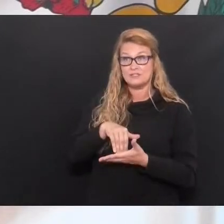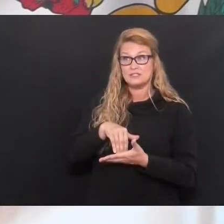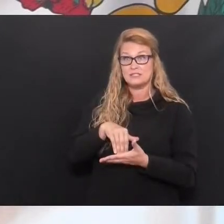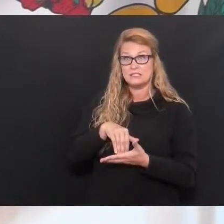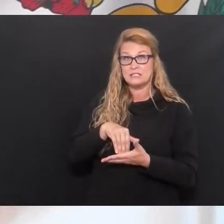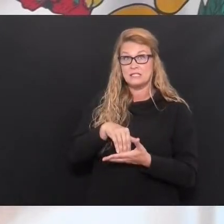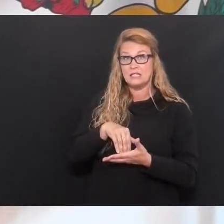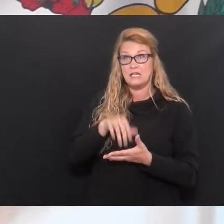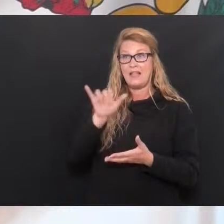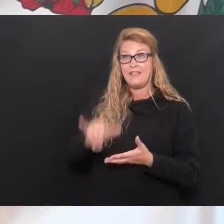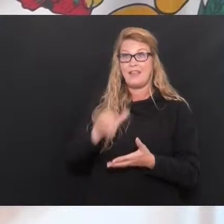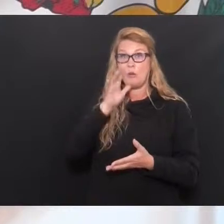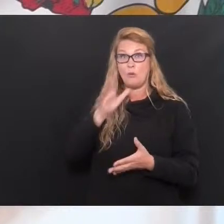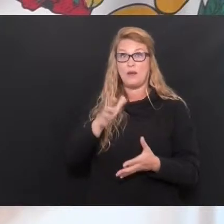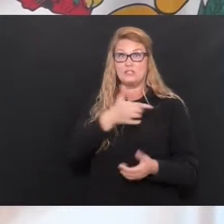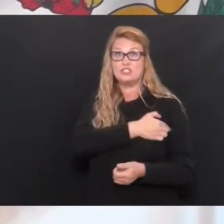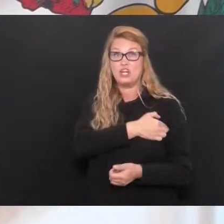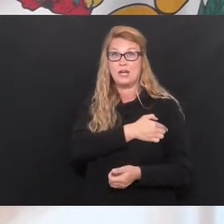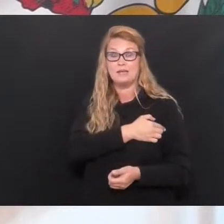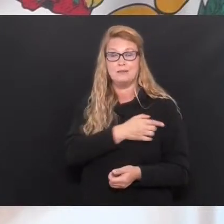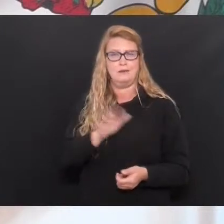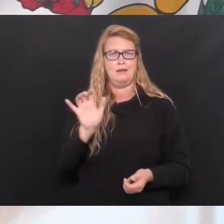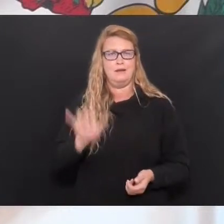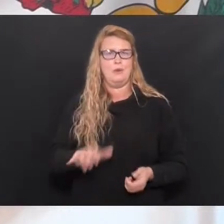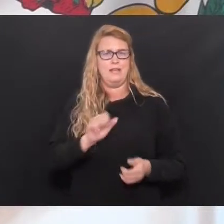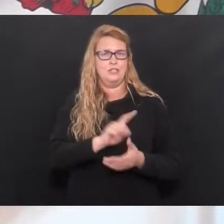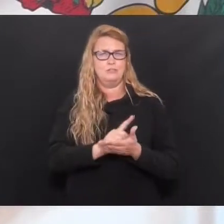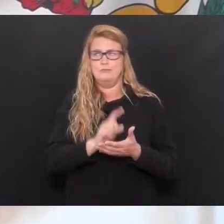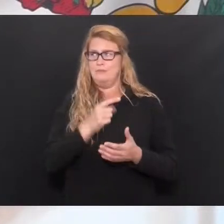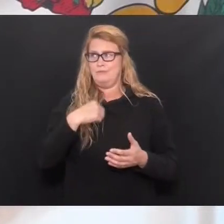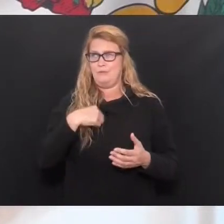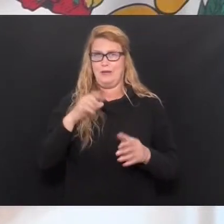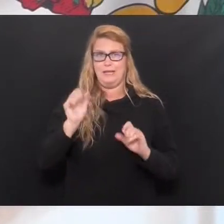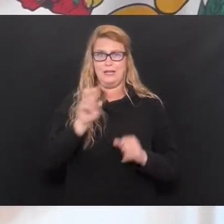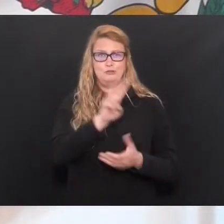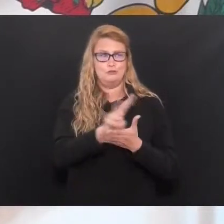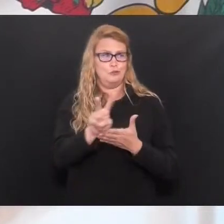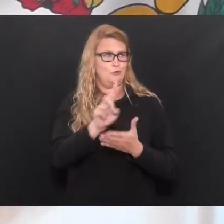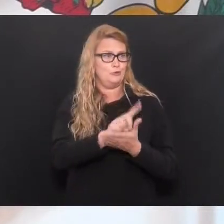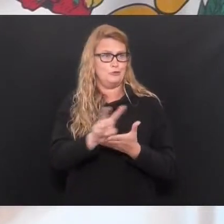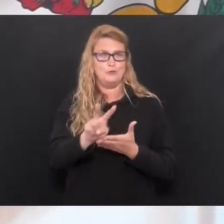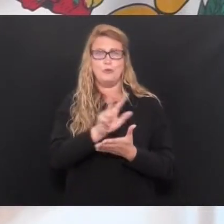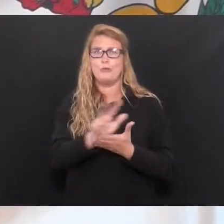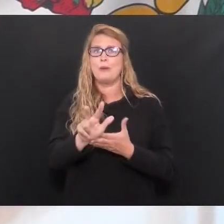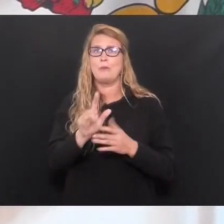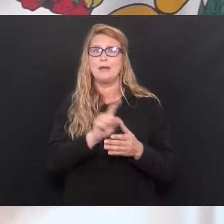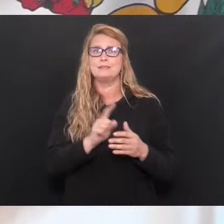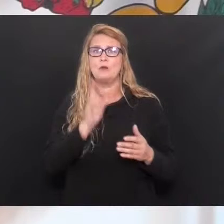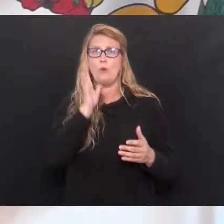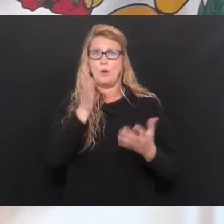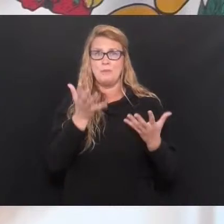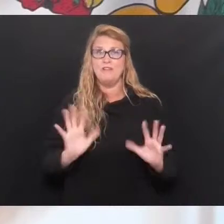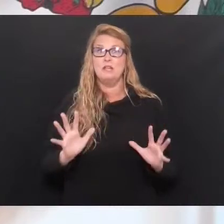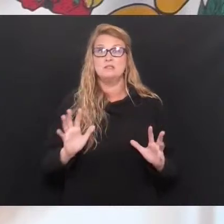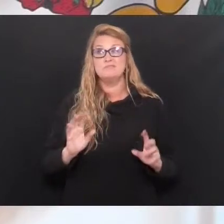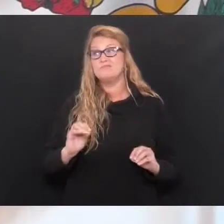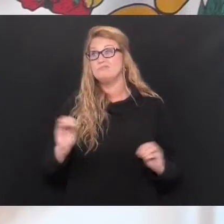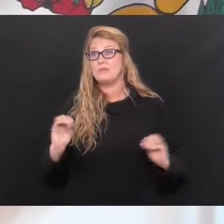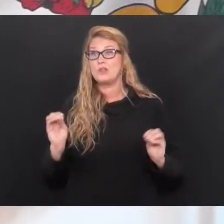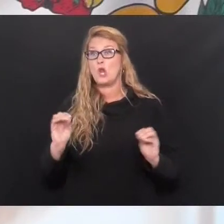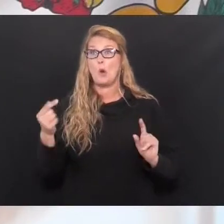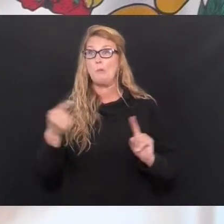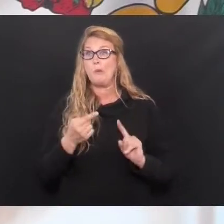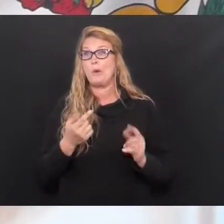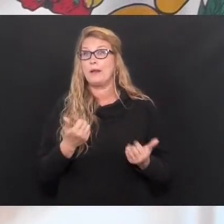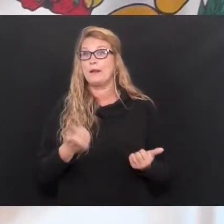take the shot, we're either going to get there in the next 2 or 3 weeks and then say, well, there's no point in really